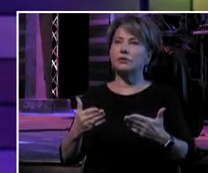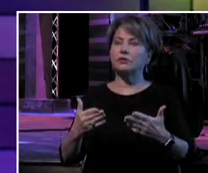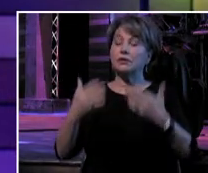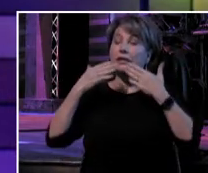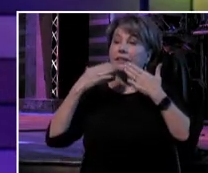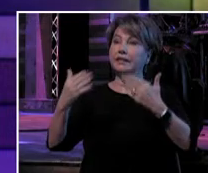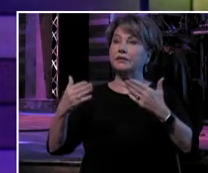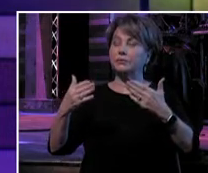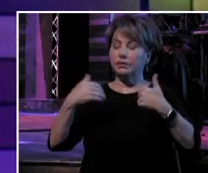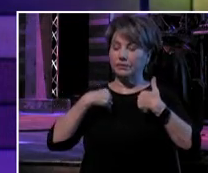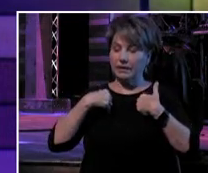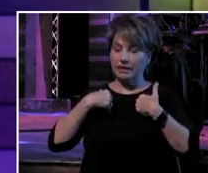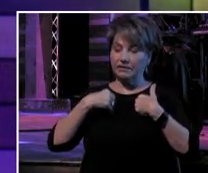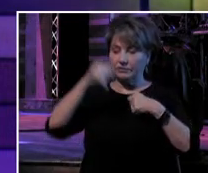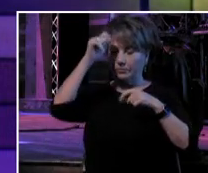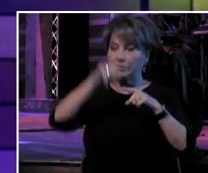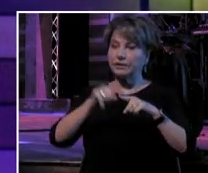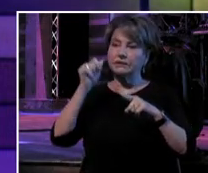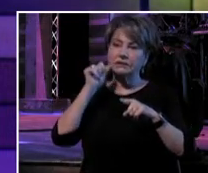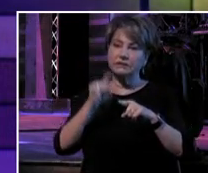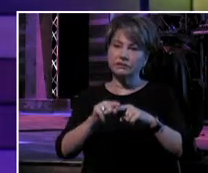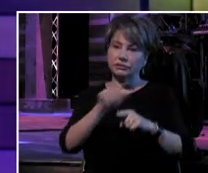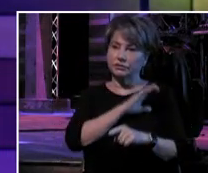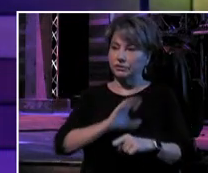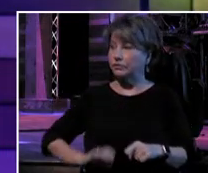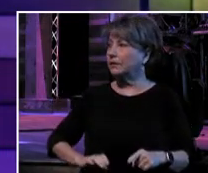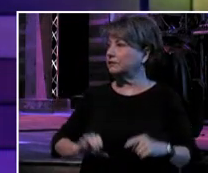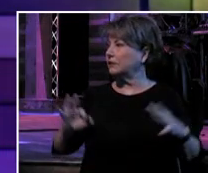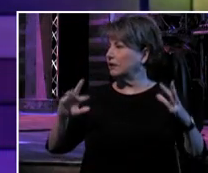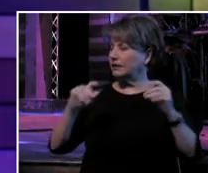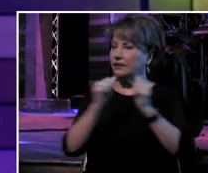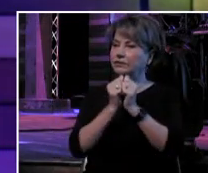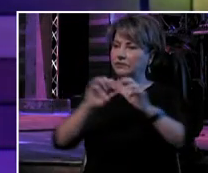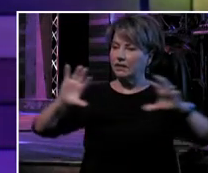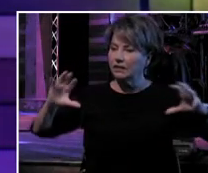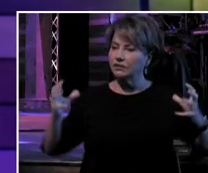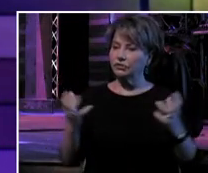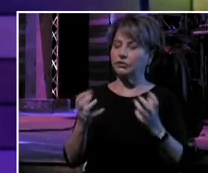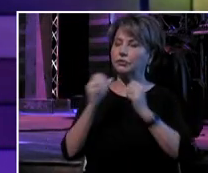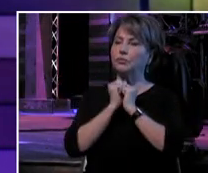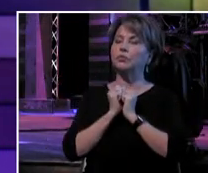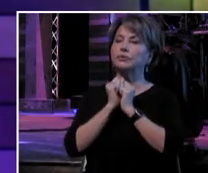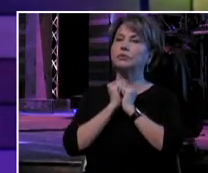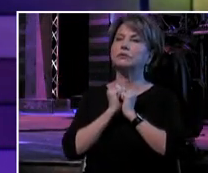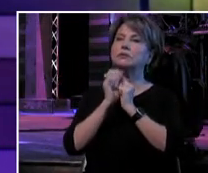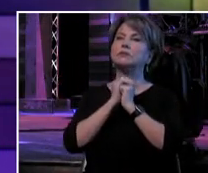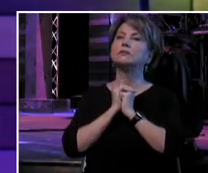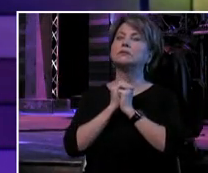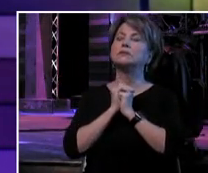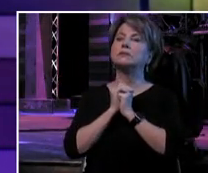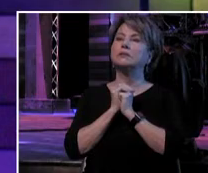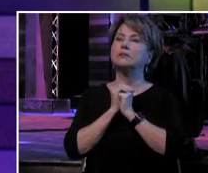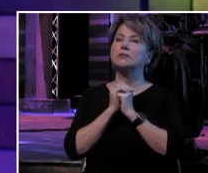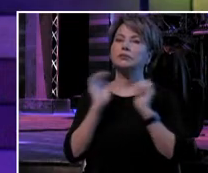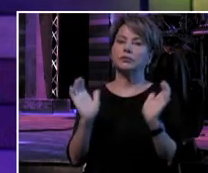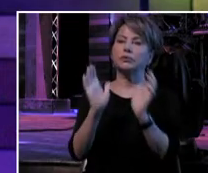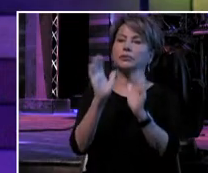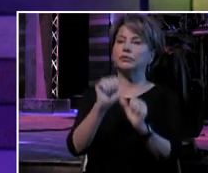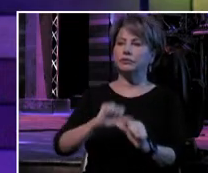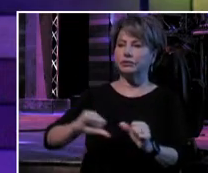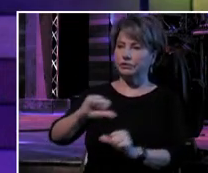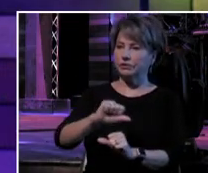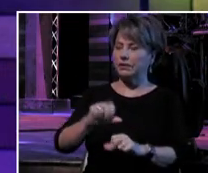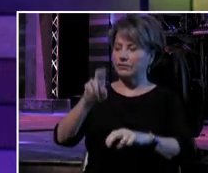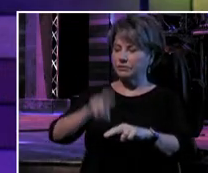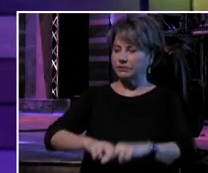thankful that we have brothers and sisters in Christ that are here with us today that can worship together and encourage one another. And I ask that as we sit